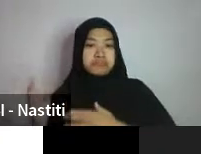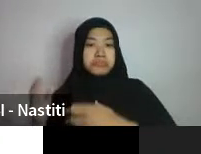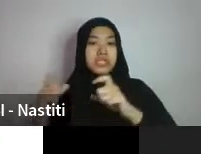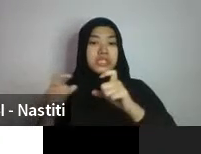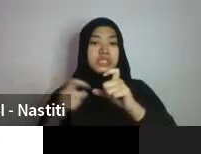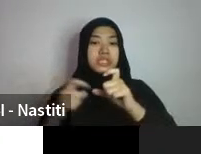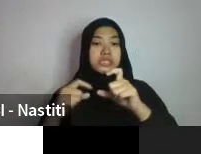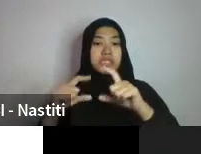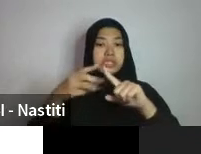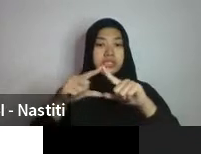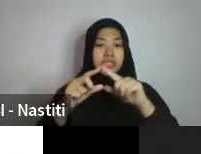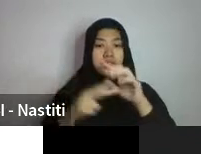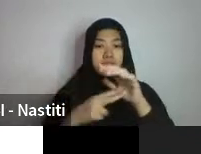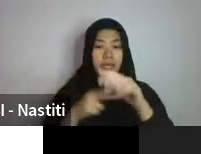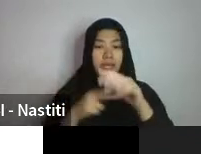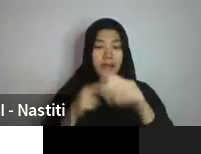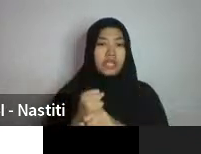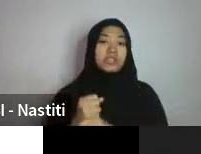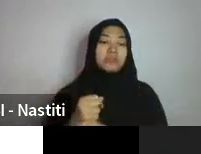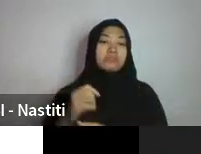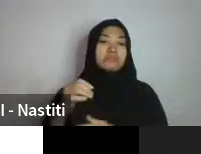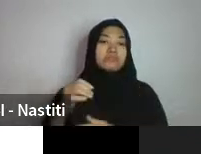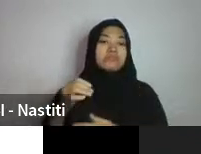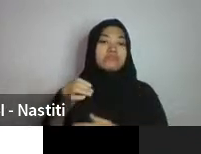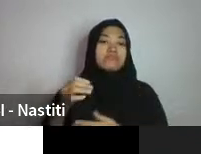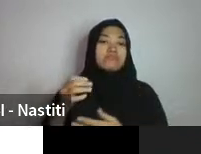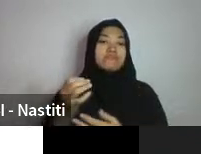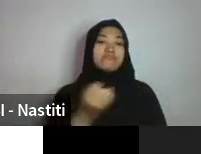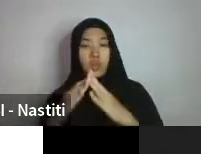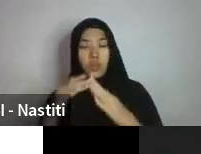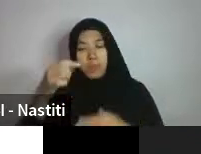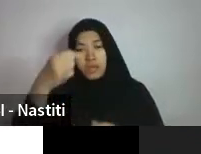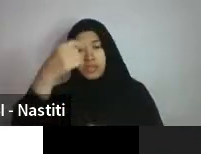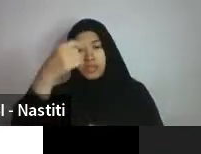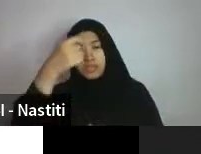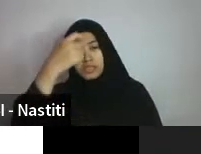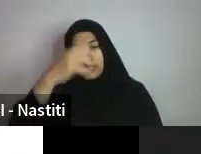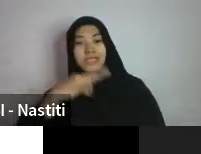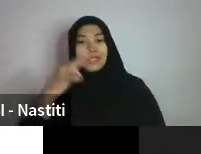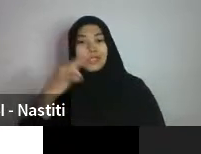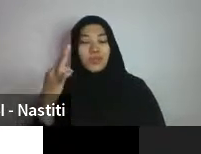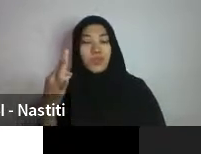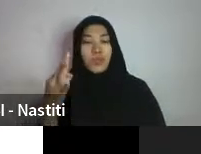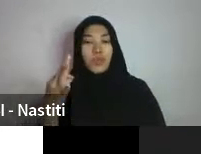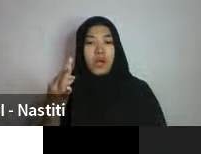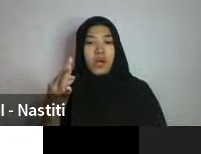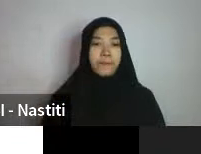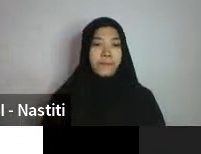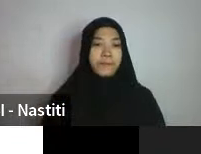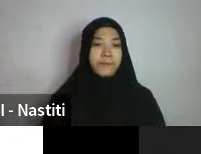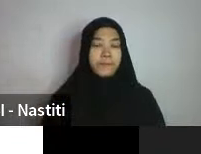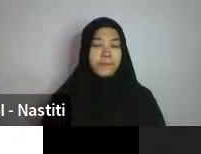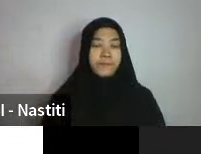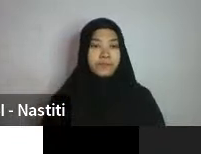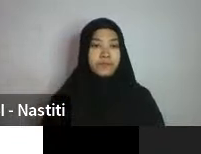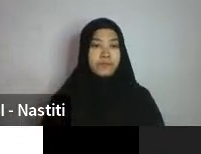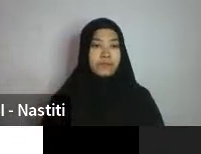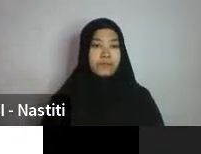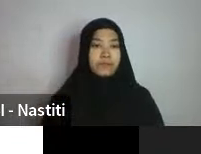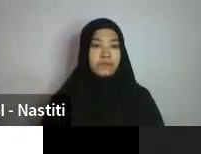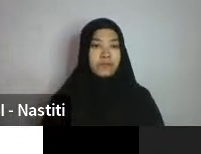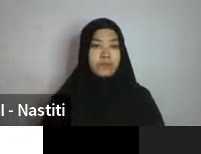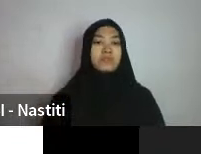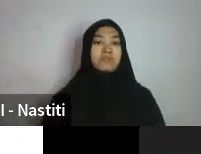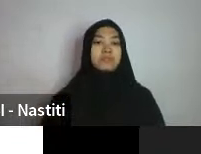there. During the Japanese occupation, it was used for military purposes and then disappeared. The colonial vision